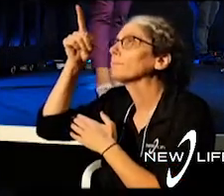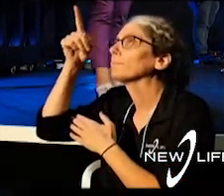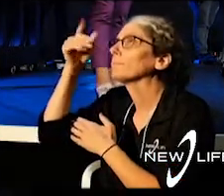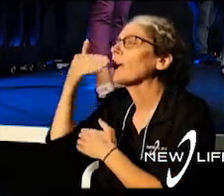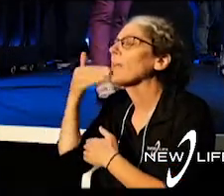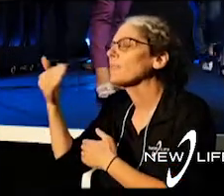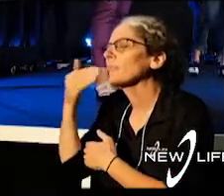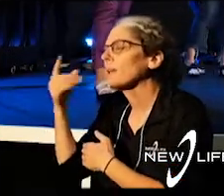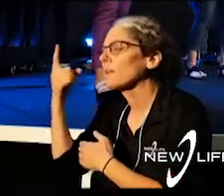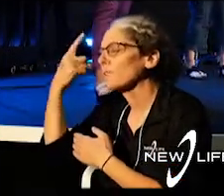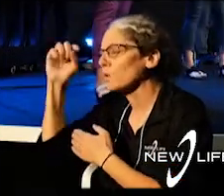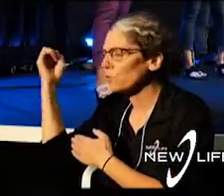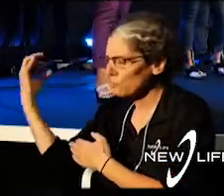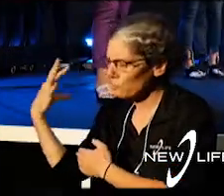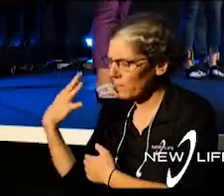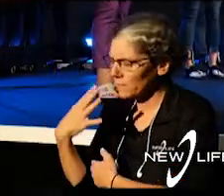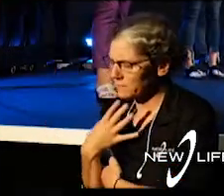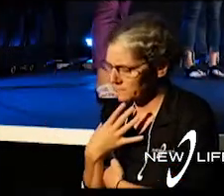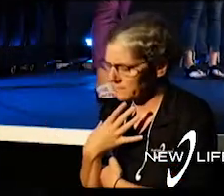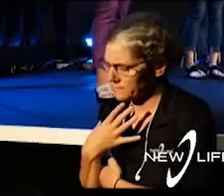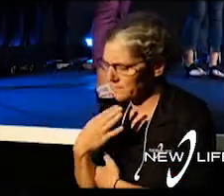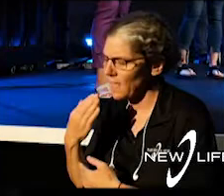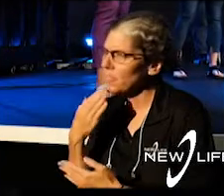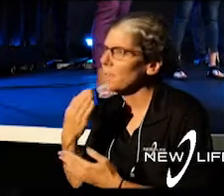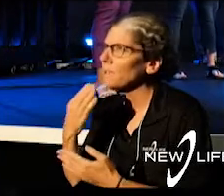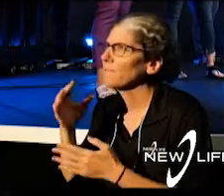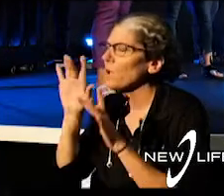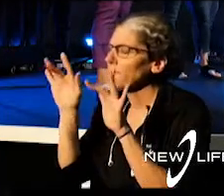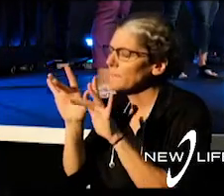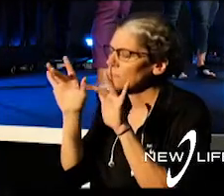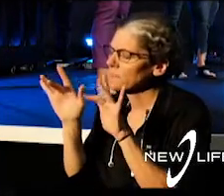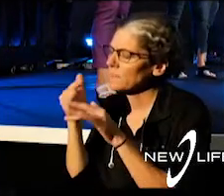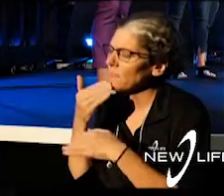Thank you for your grace. Thank you for your mercy.